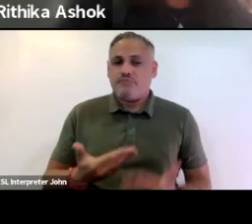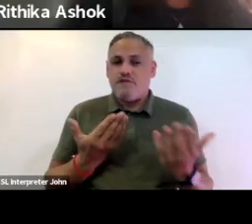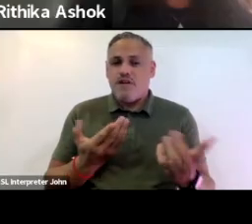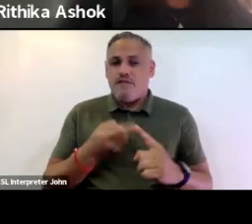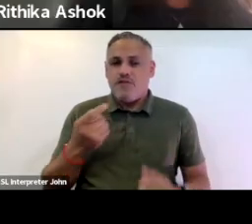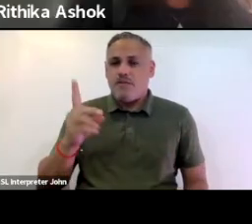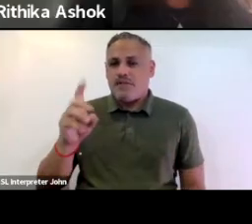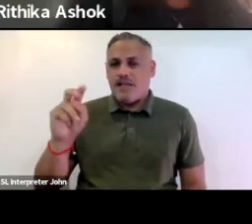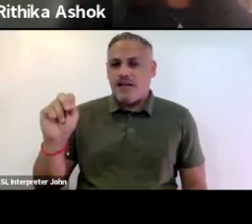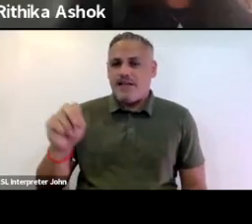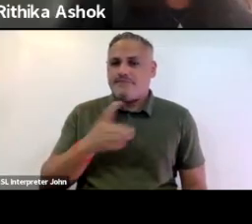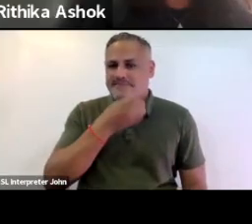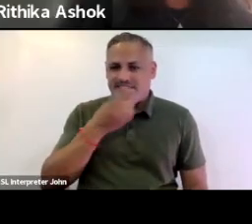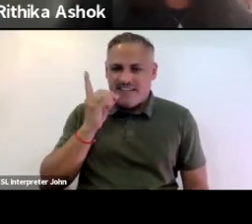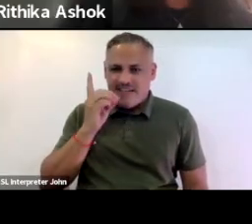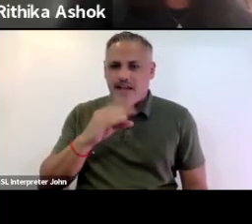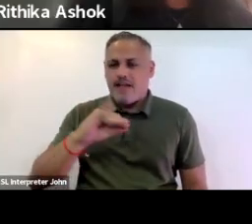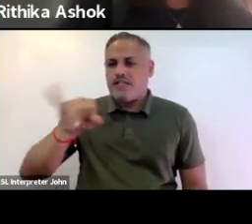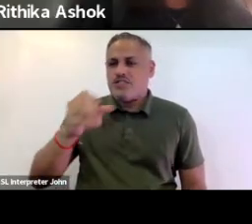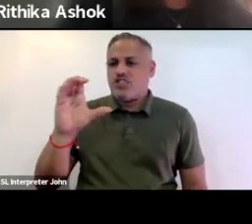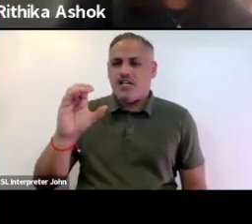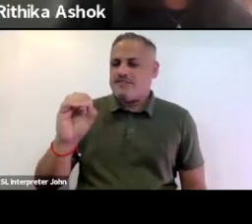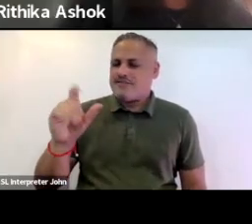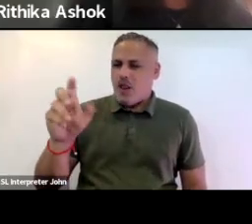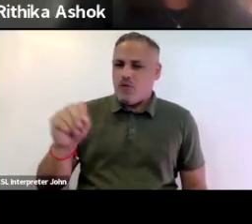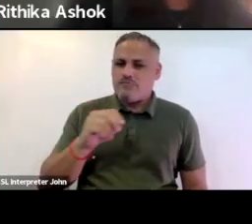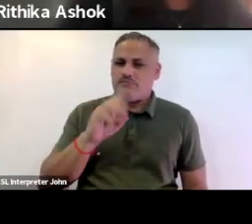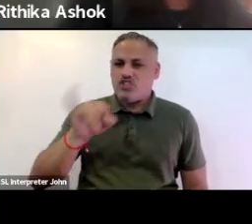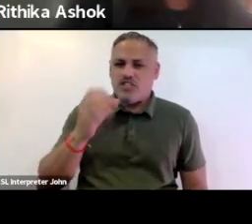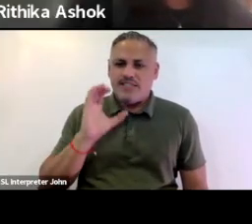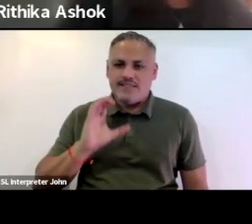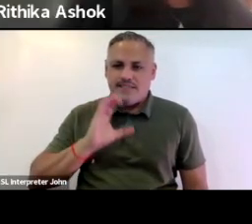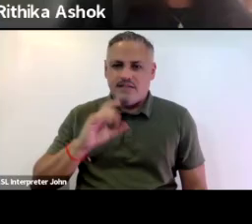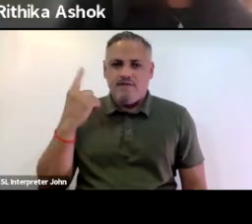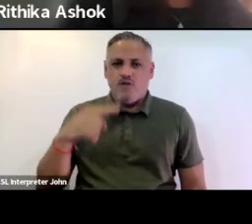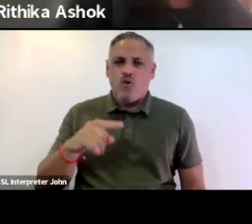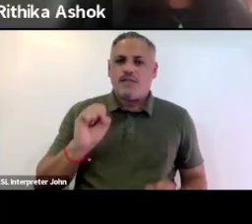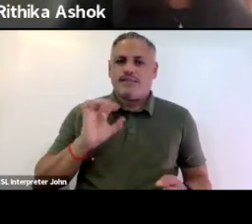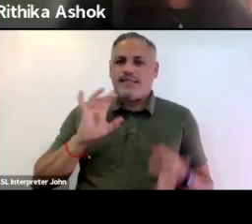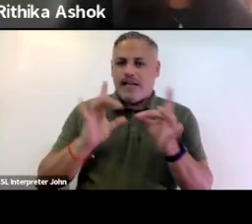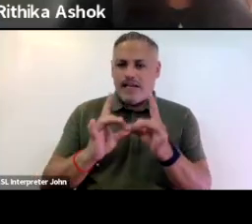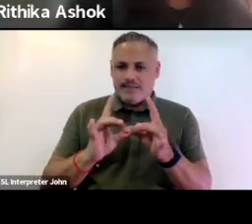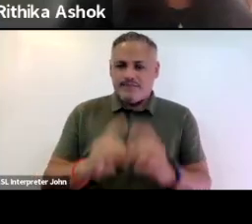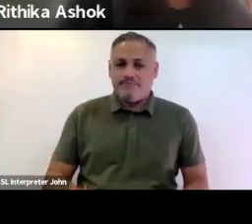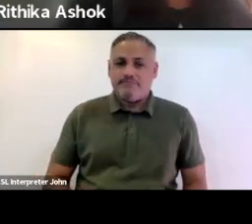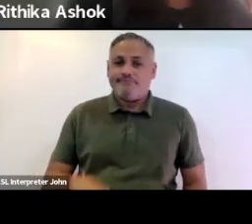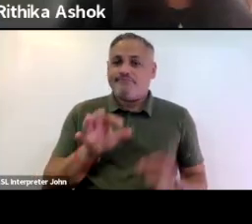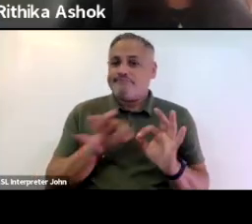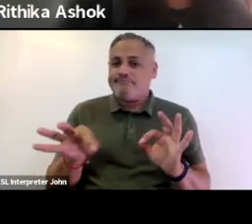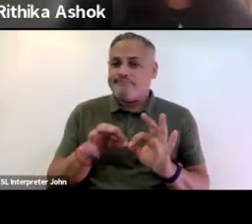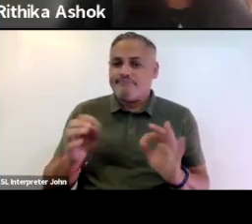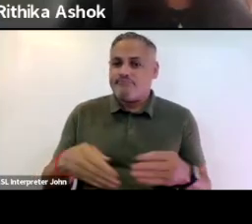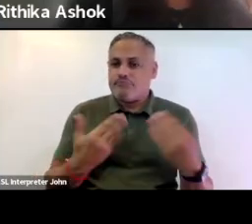by Diane L. Barkstrom and Johnny Cullen on behalf of SignNexus. And our closed captioning is